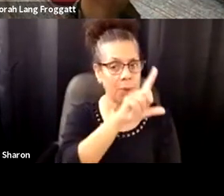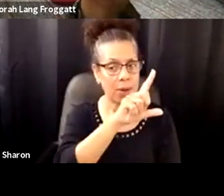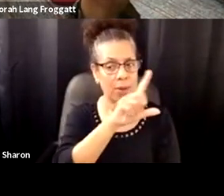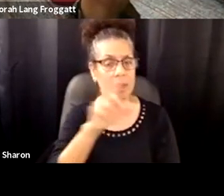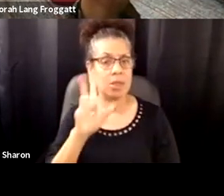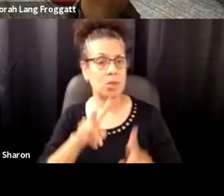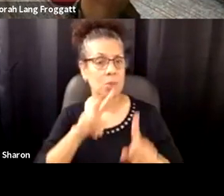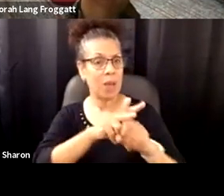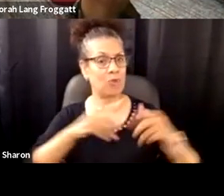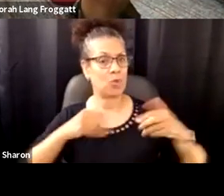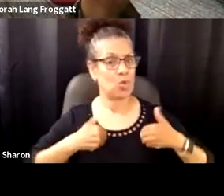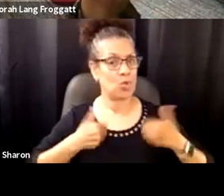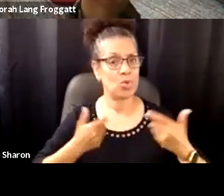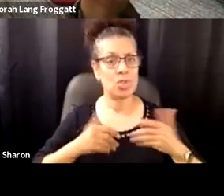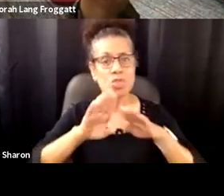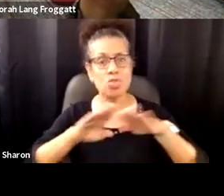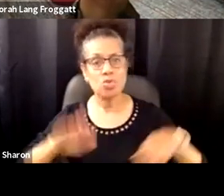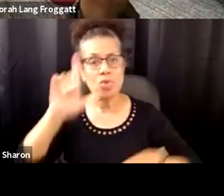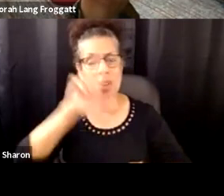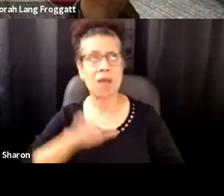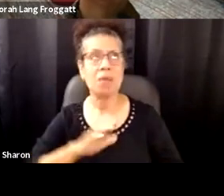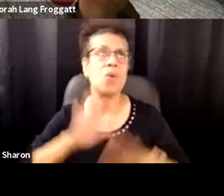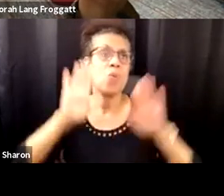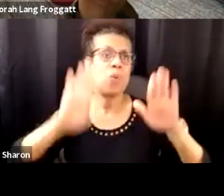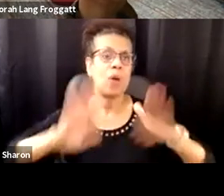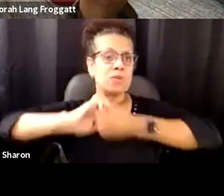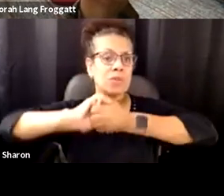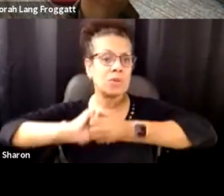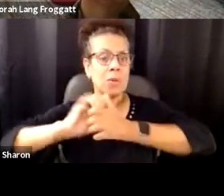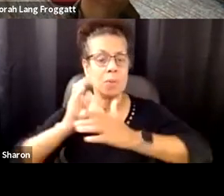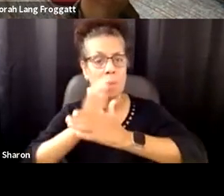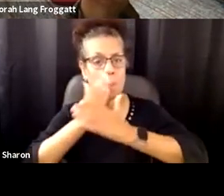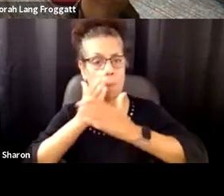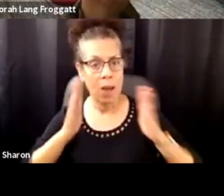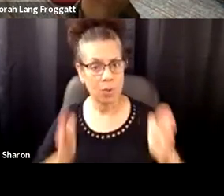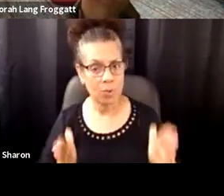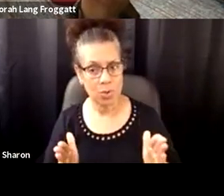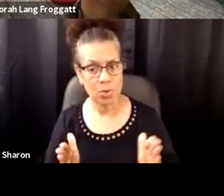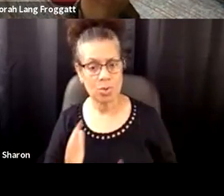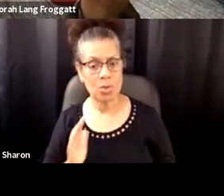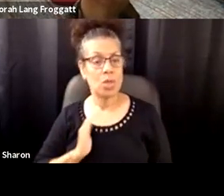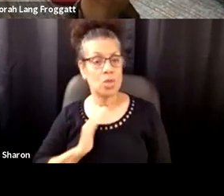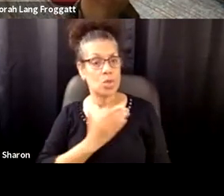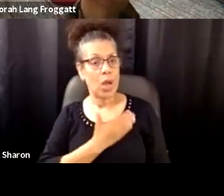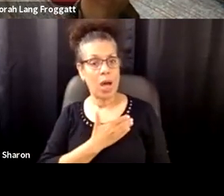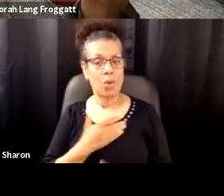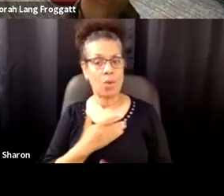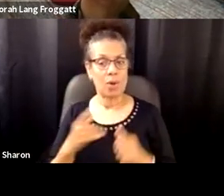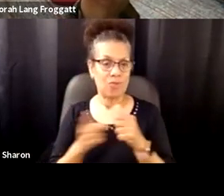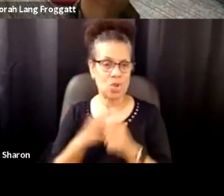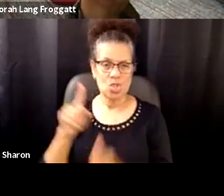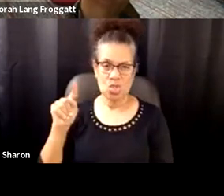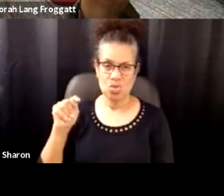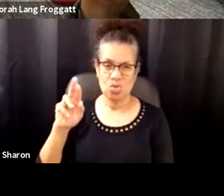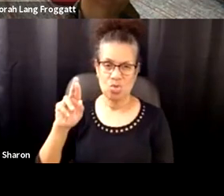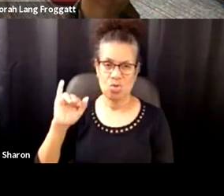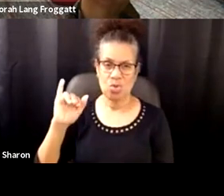and and children's librarians have been fabulous partners and are going to continue to be so our our first sort of our triage there which